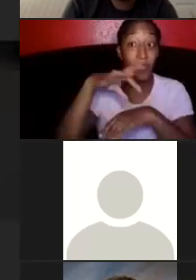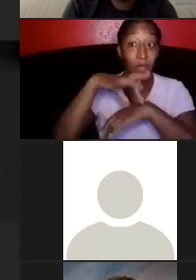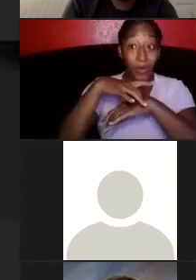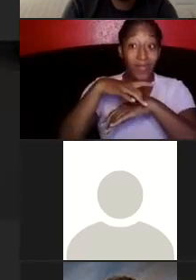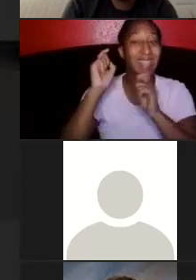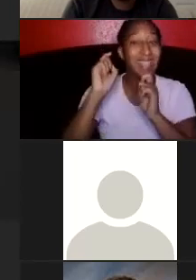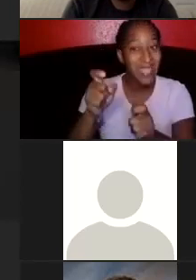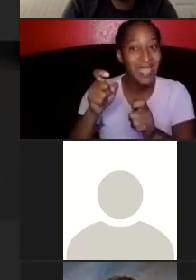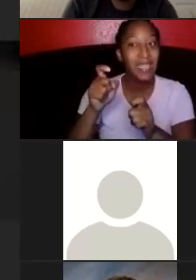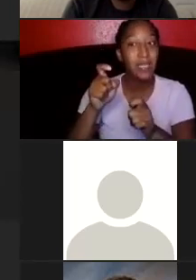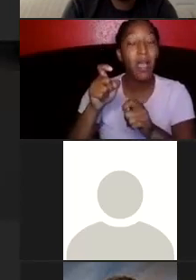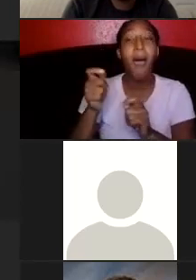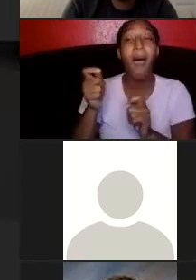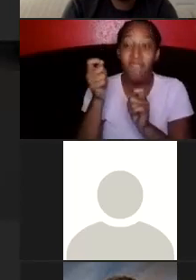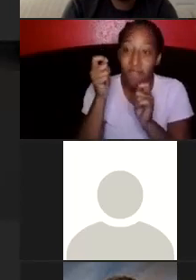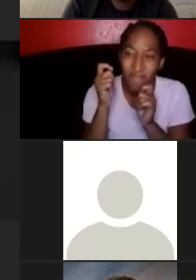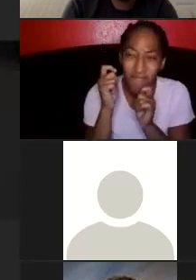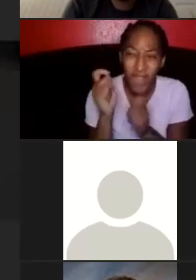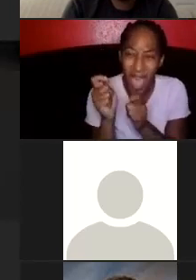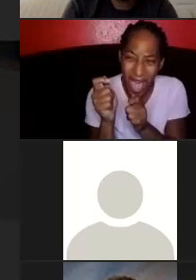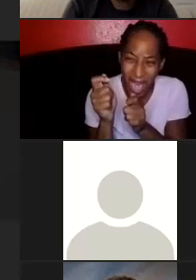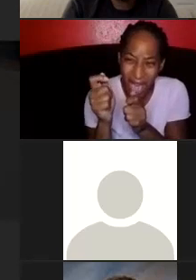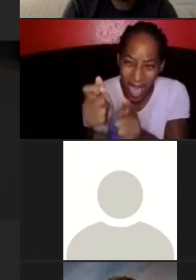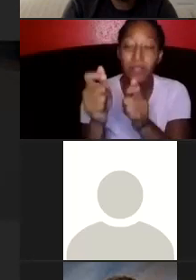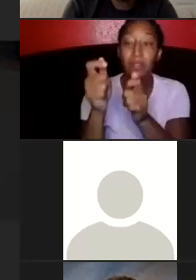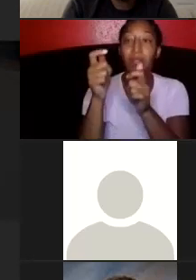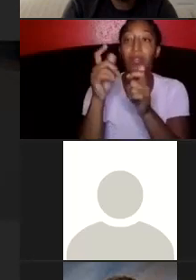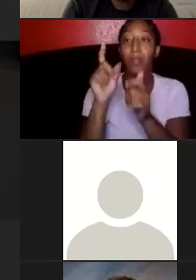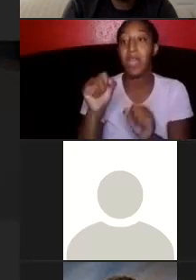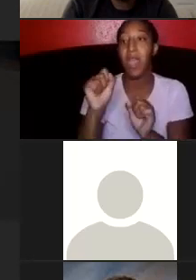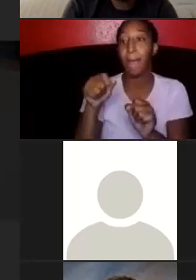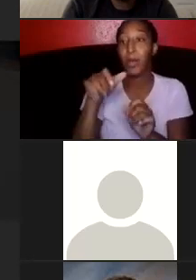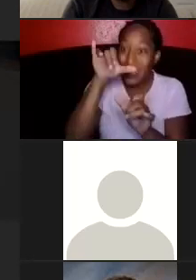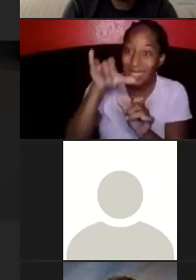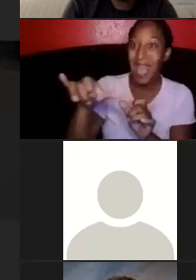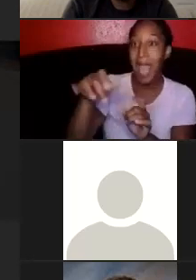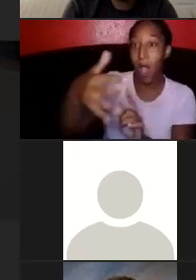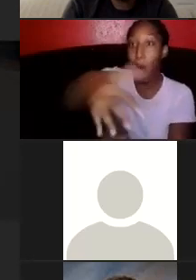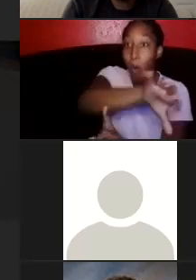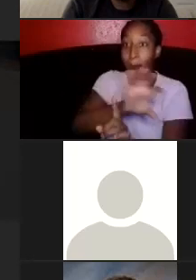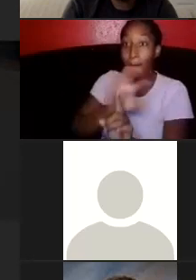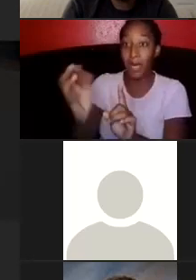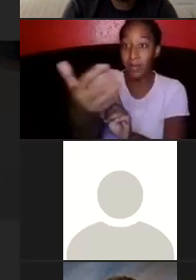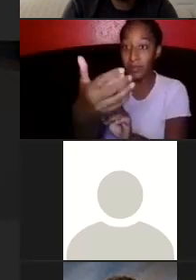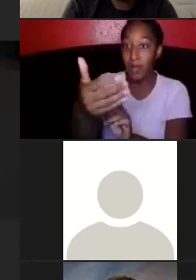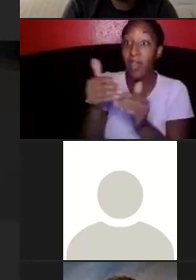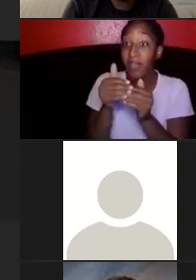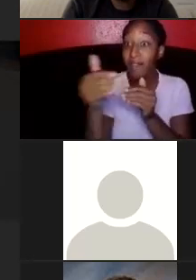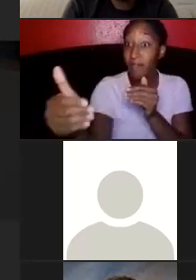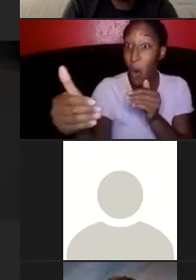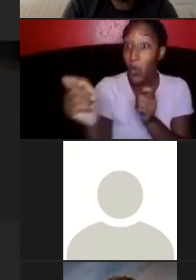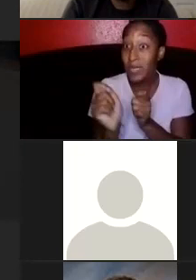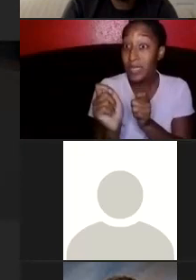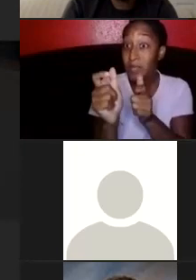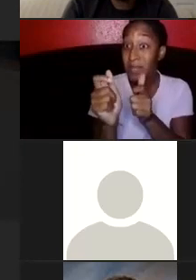speed to help it stay in orbit. Remember that forward speed is what counteracts